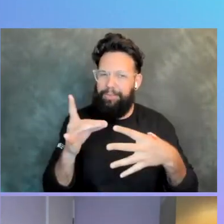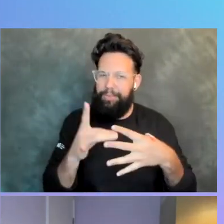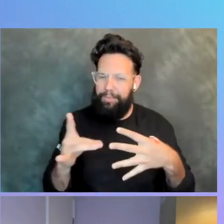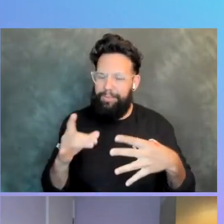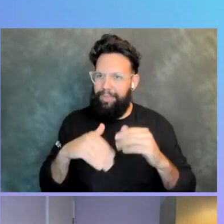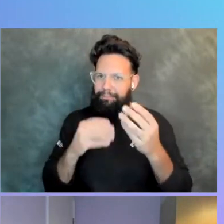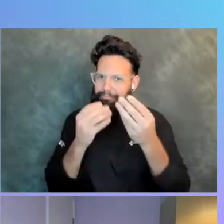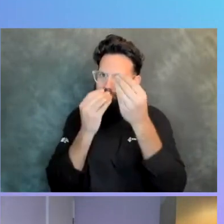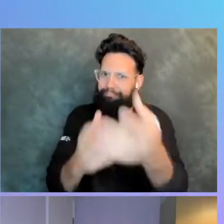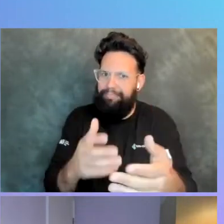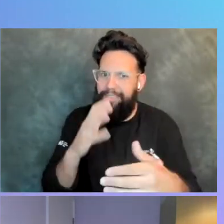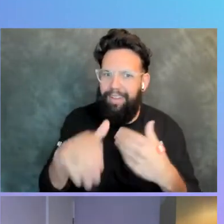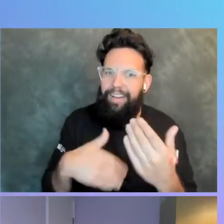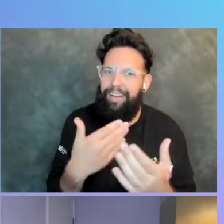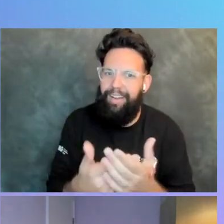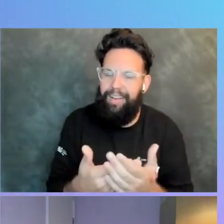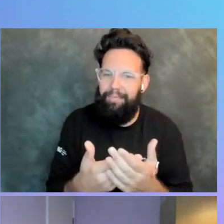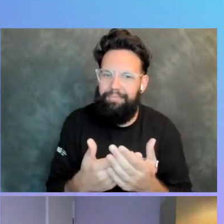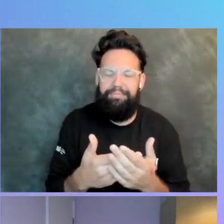It's very common to have multiple